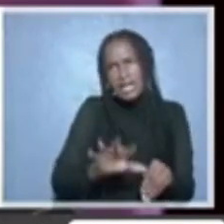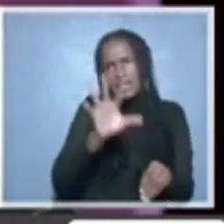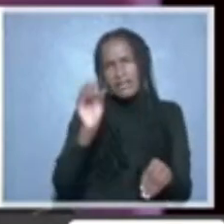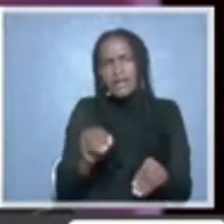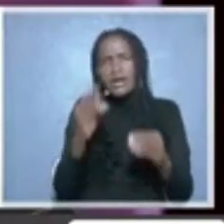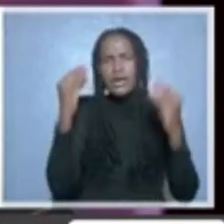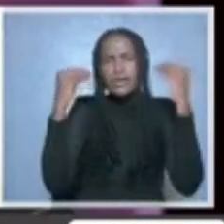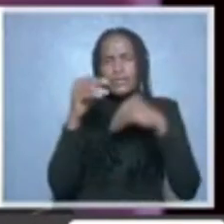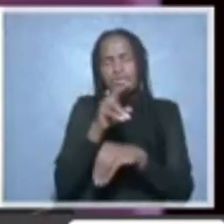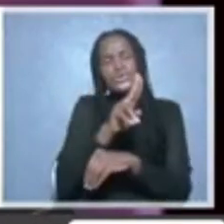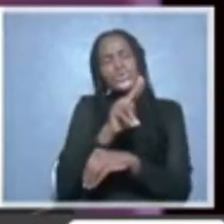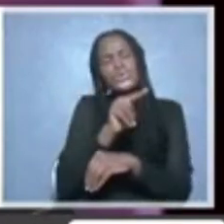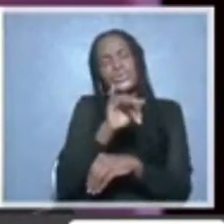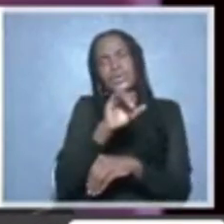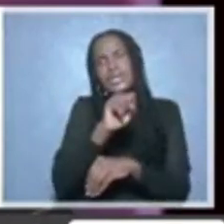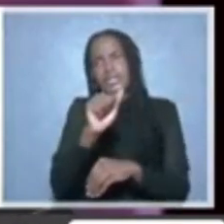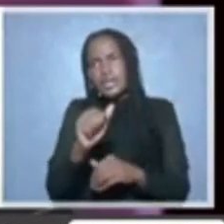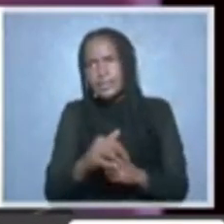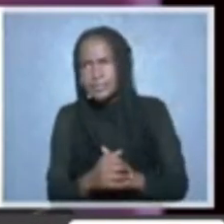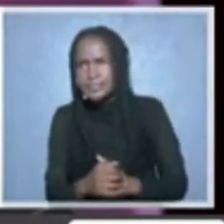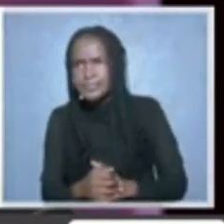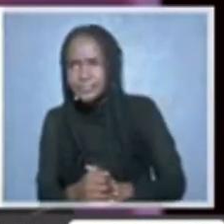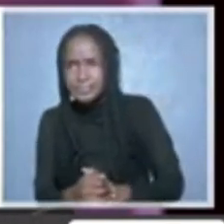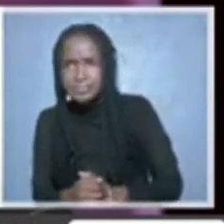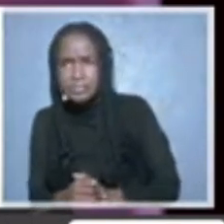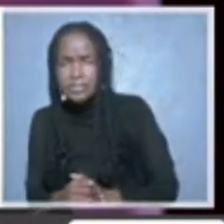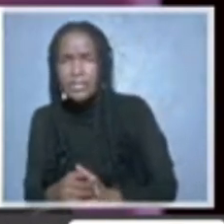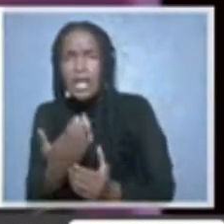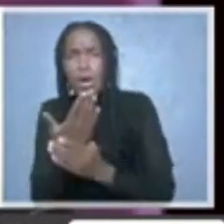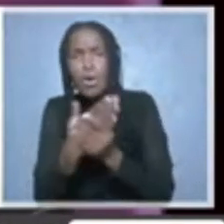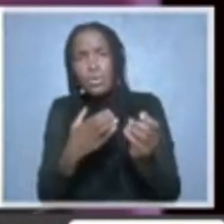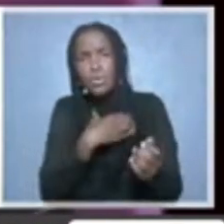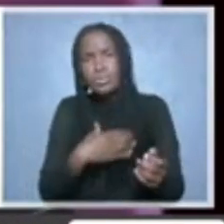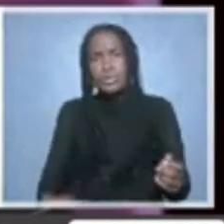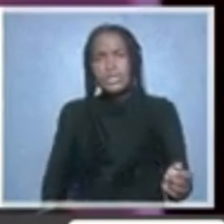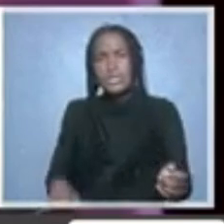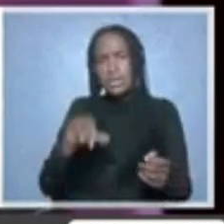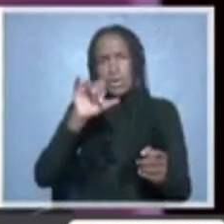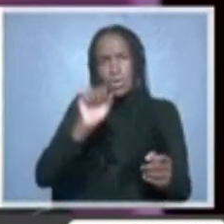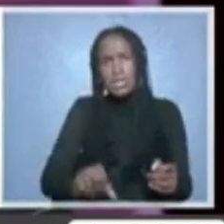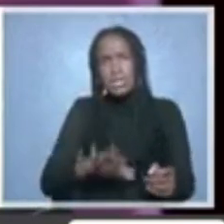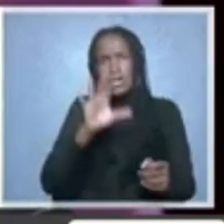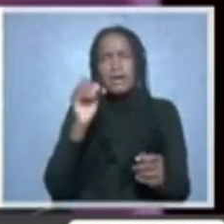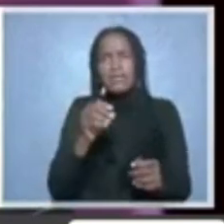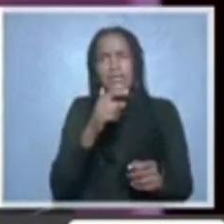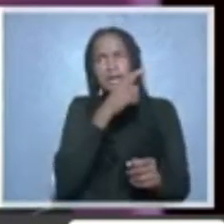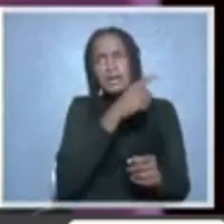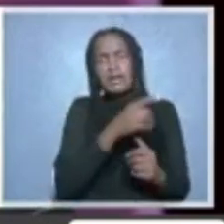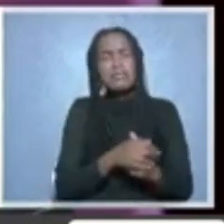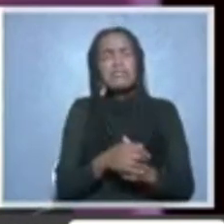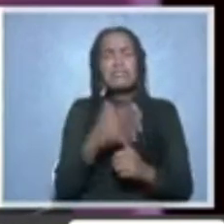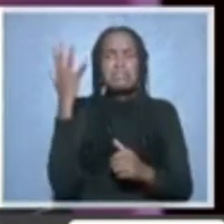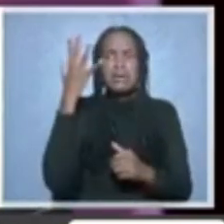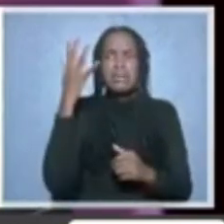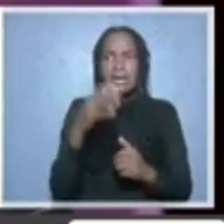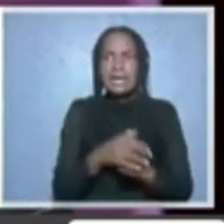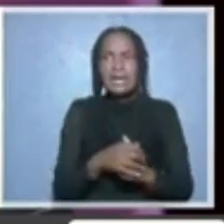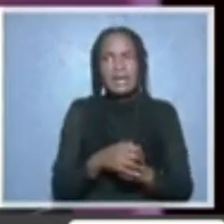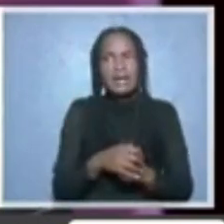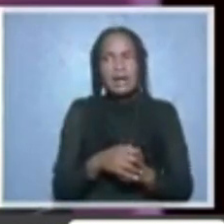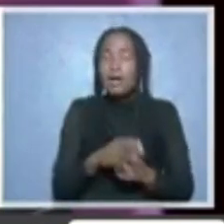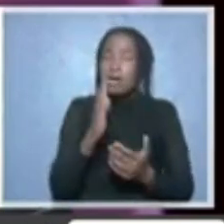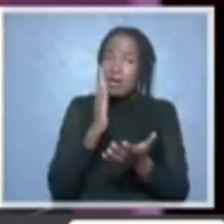and I was saying, maybe as a country, I'm not too sure whether we appreciated